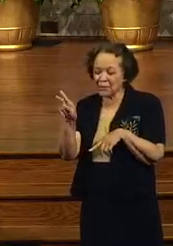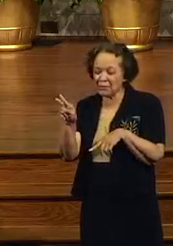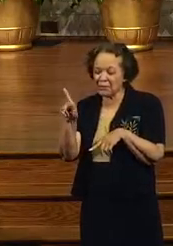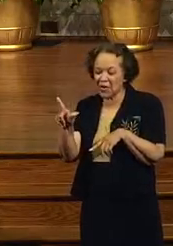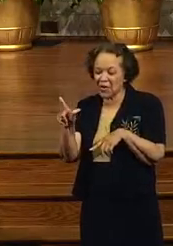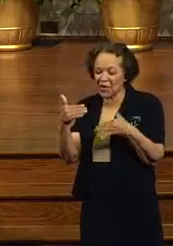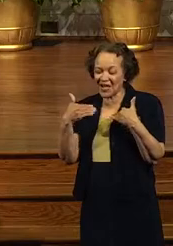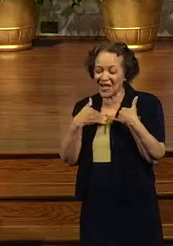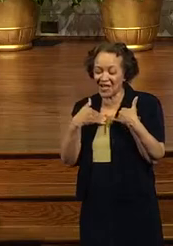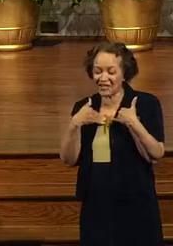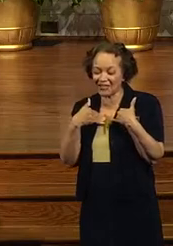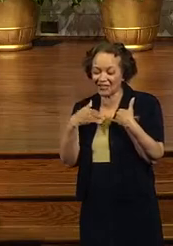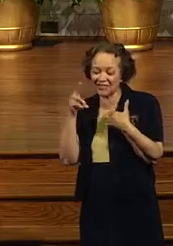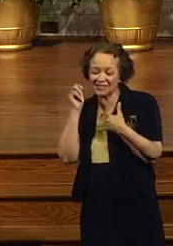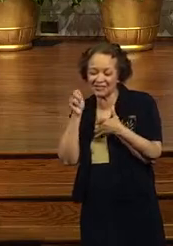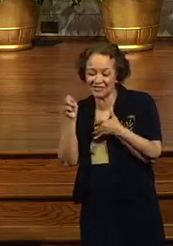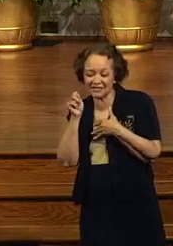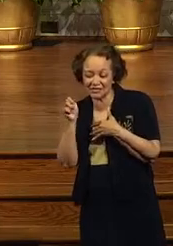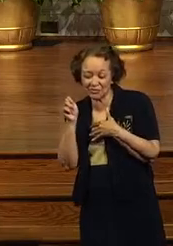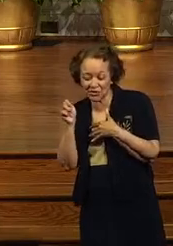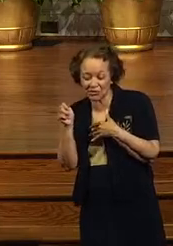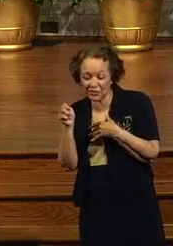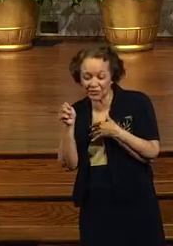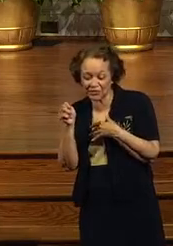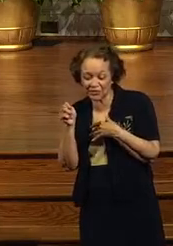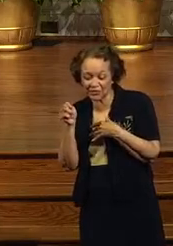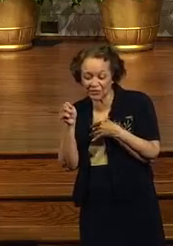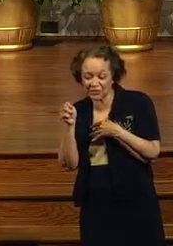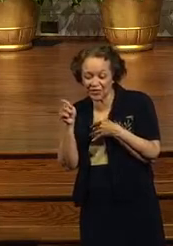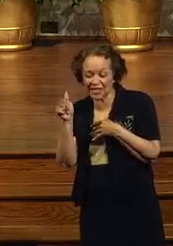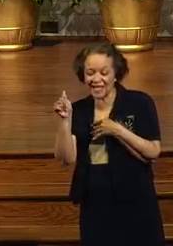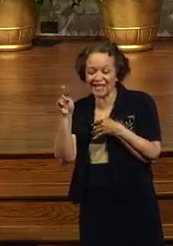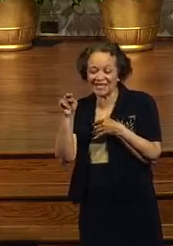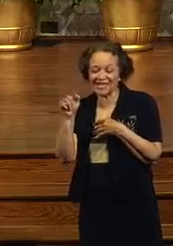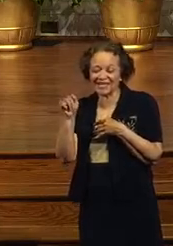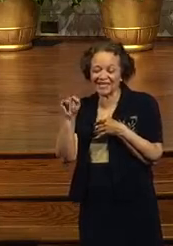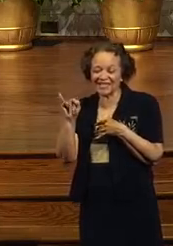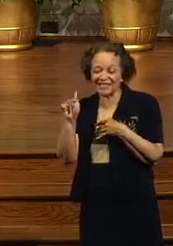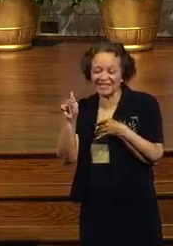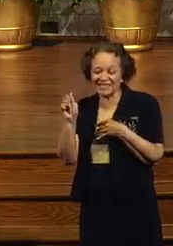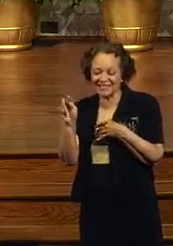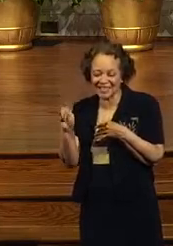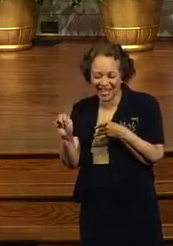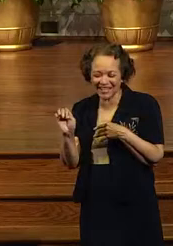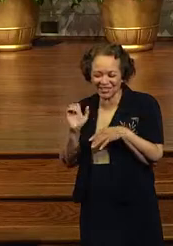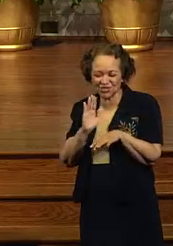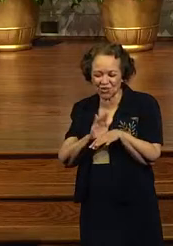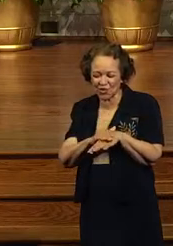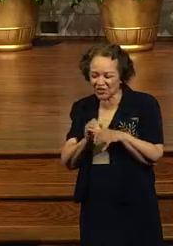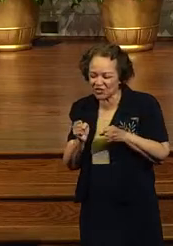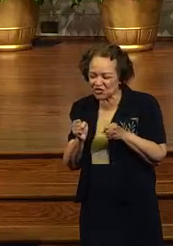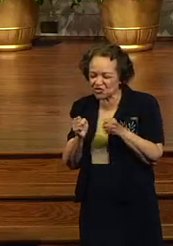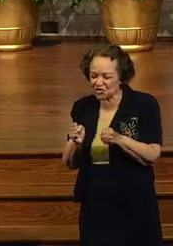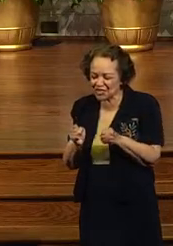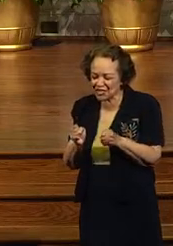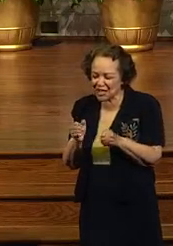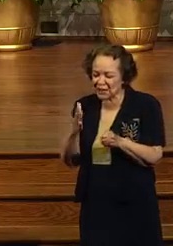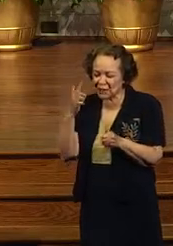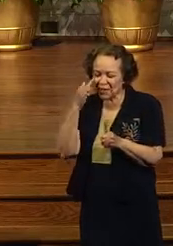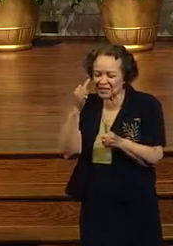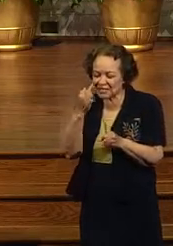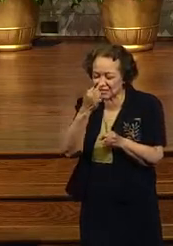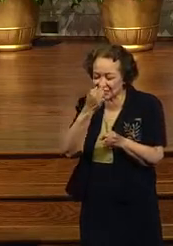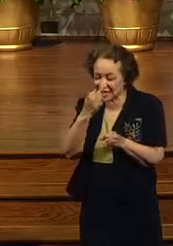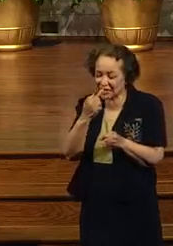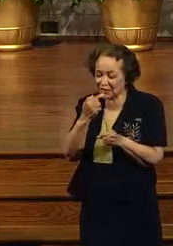by the light, he said, but I met Ananias on Straight Street, and he restored my sight. I was changed